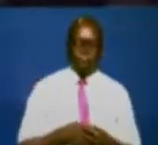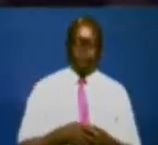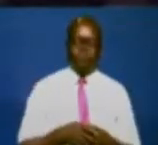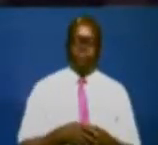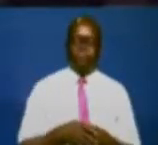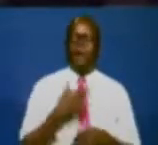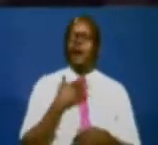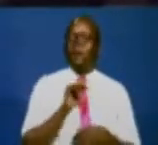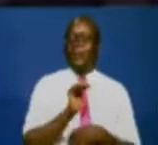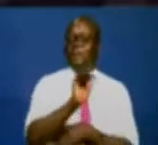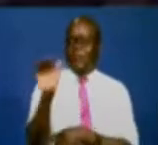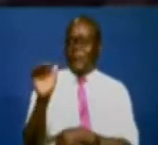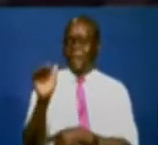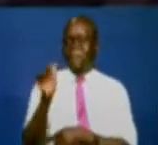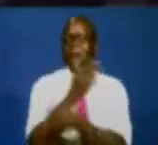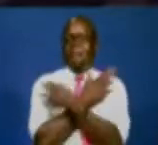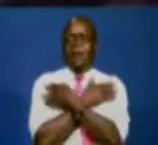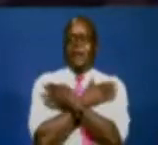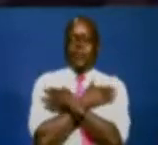to ask my colleagues,